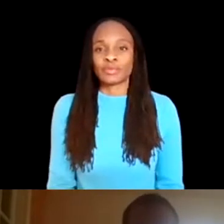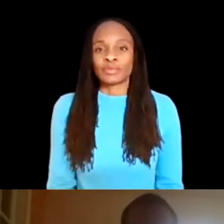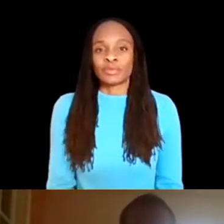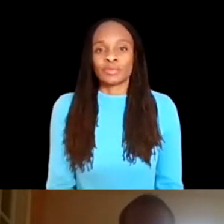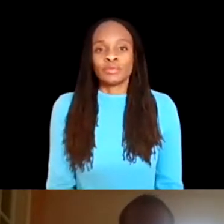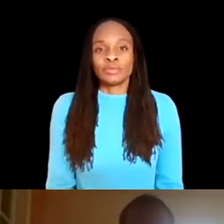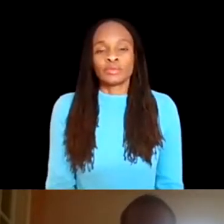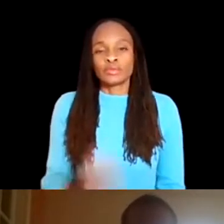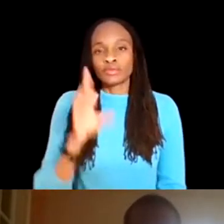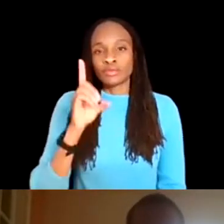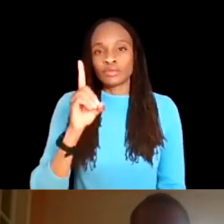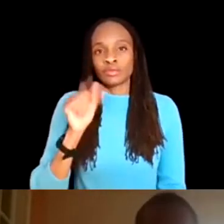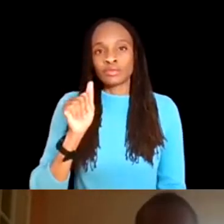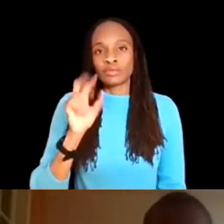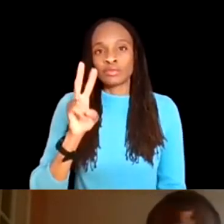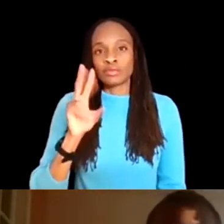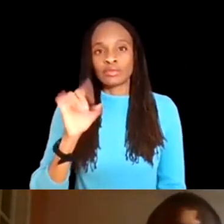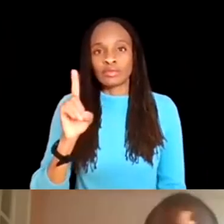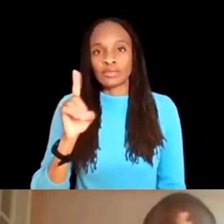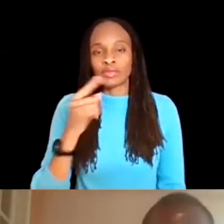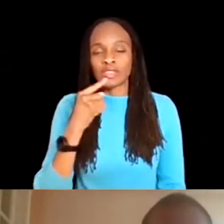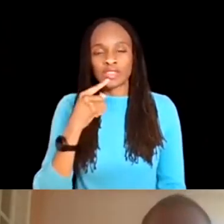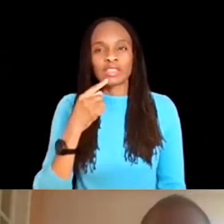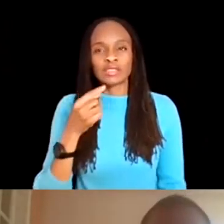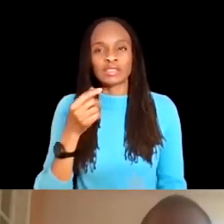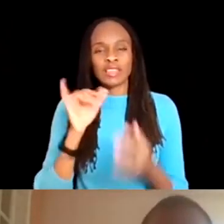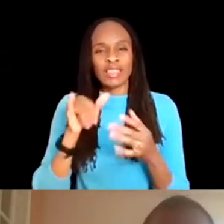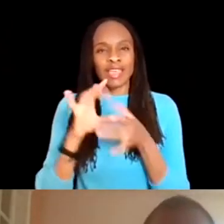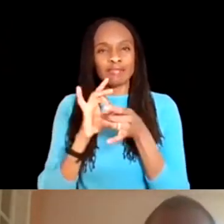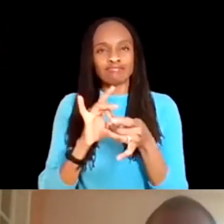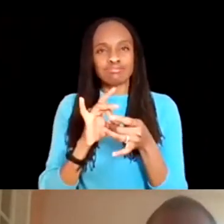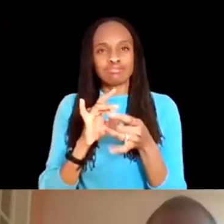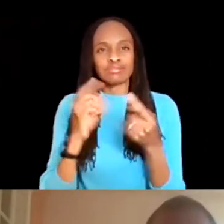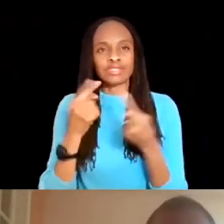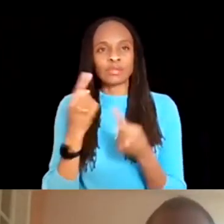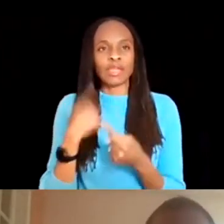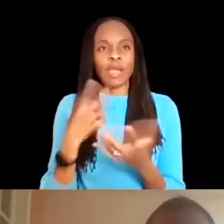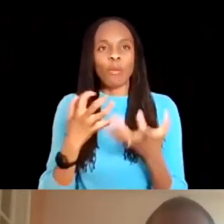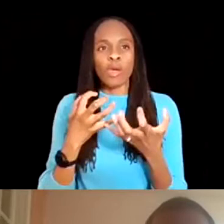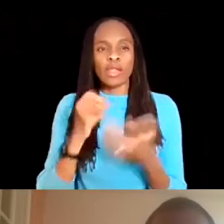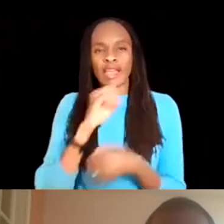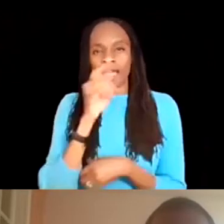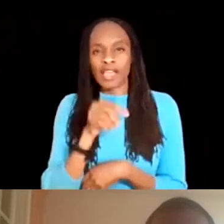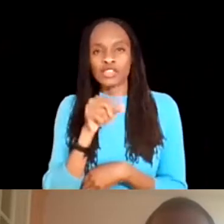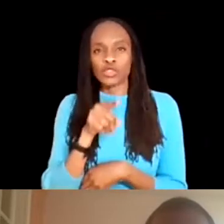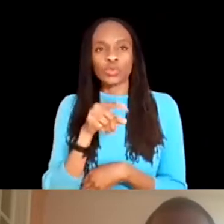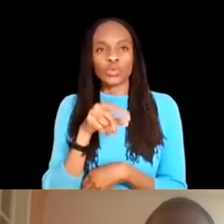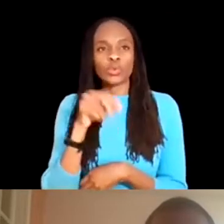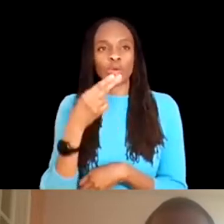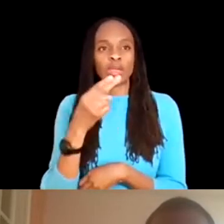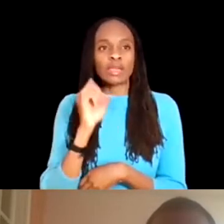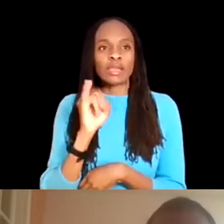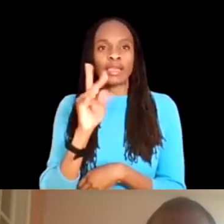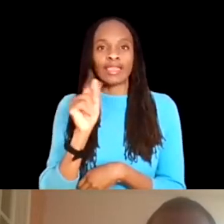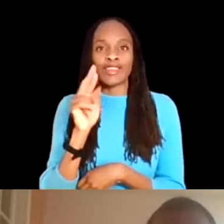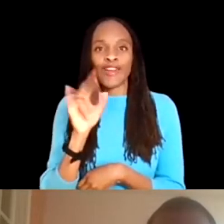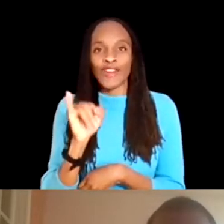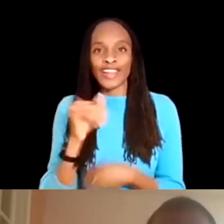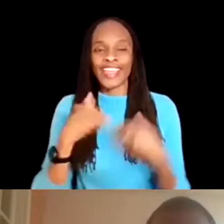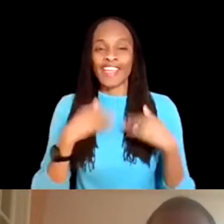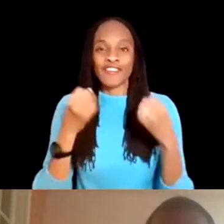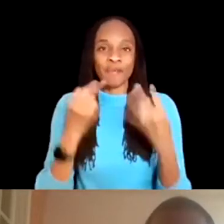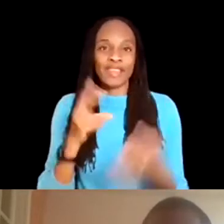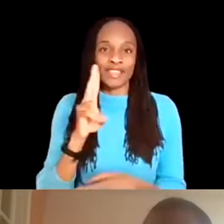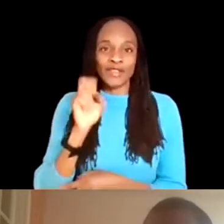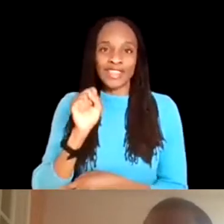That links to something I want to ask you, Hikari. I know that you had, there's so many USC people here. I'm a USC grad